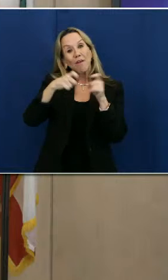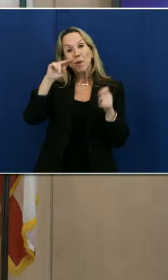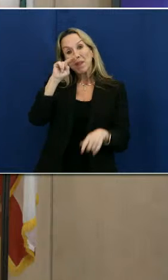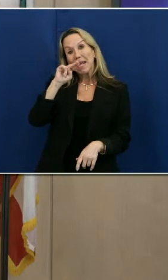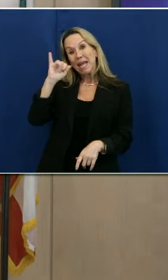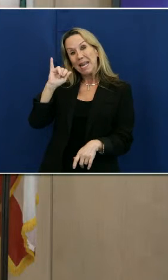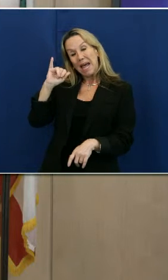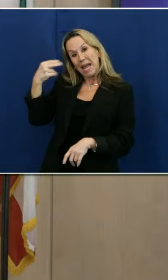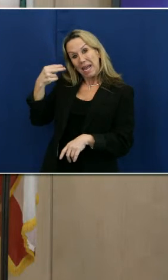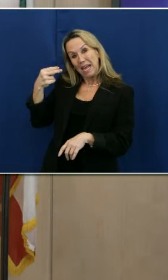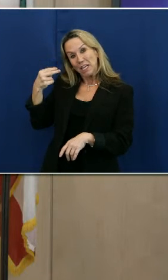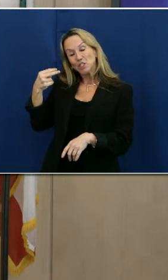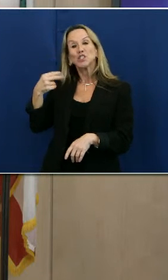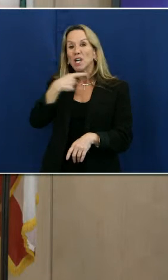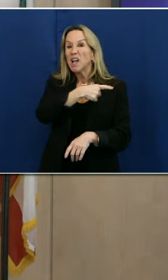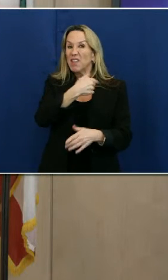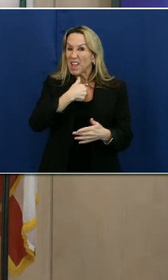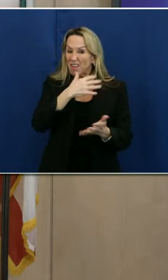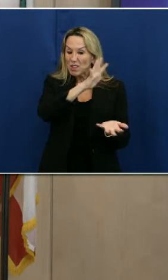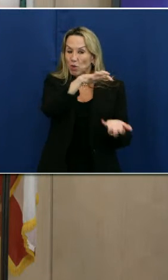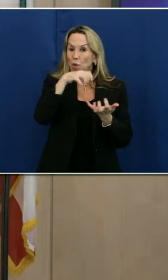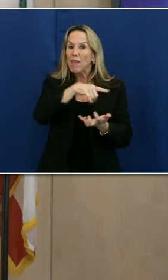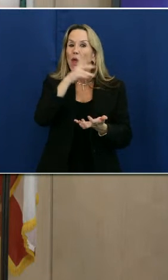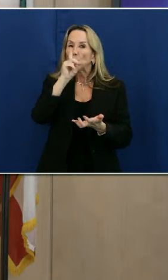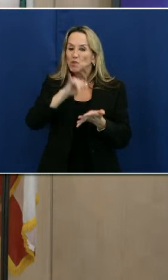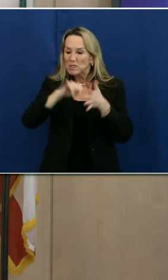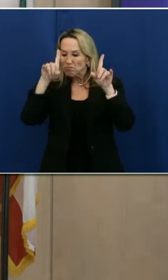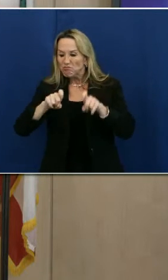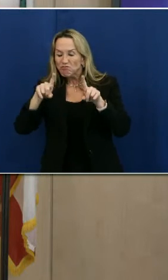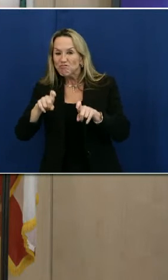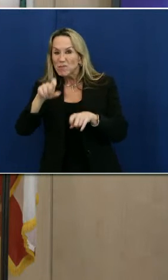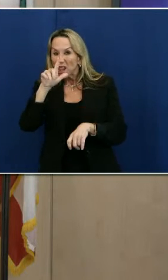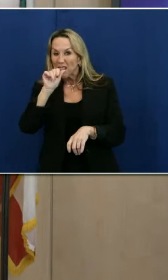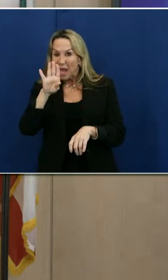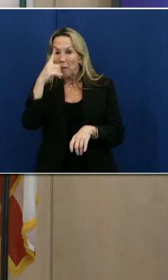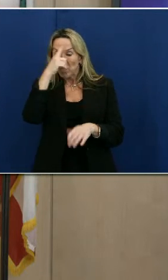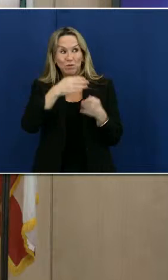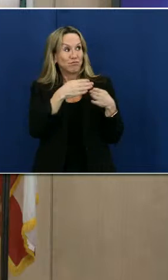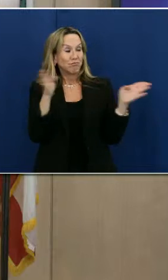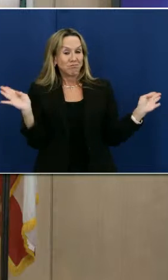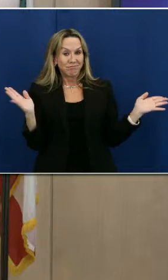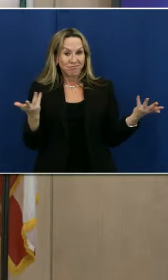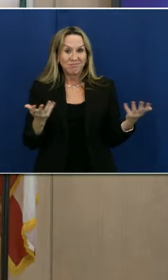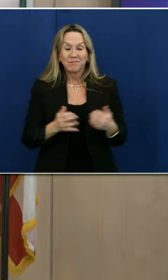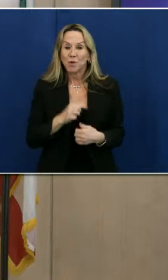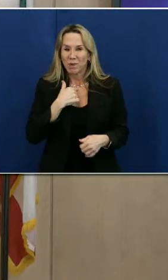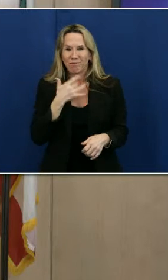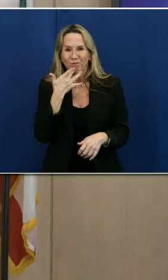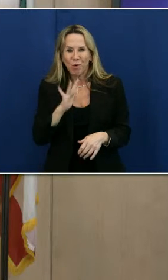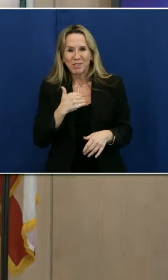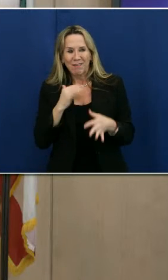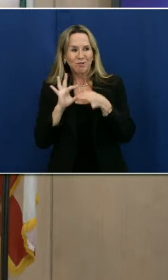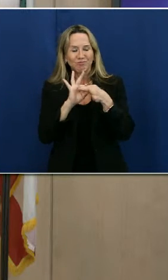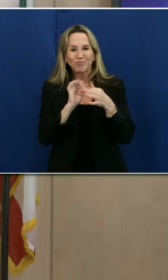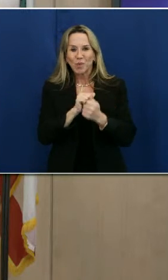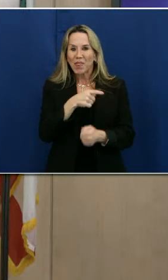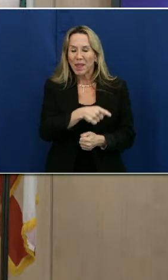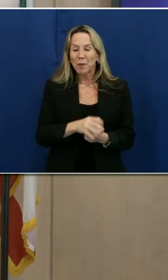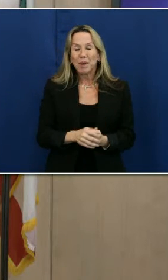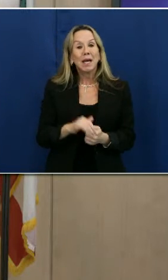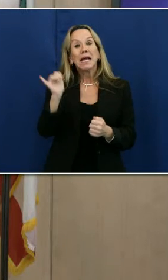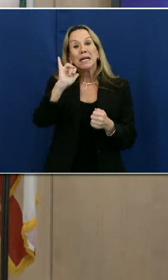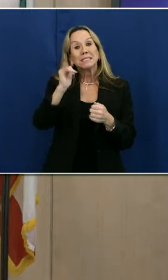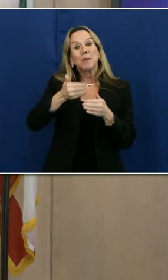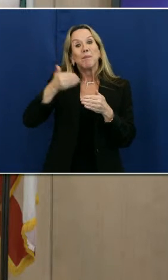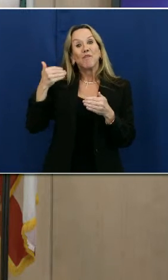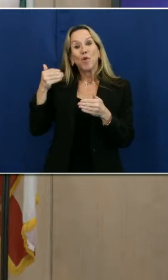do a lot of testing. So we're really fortunate having that partnership. In addition to Helix, even before them, with Rady,